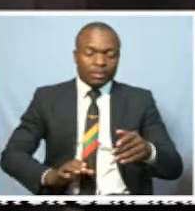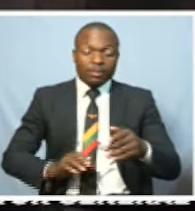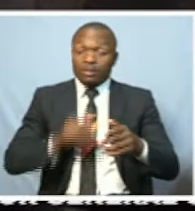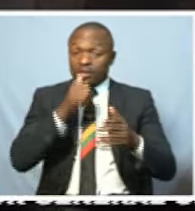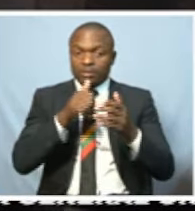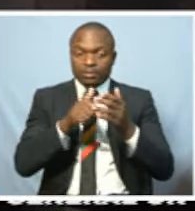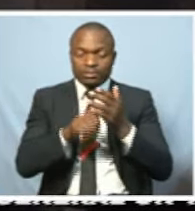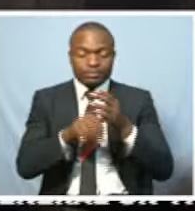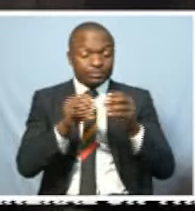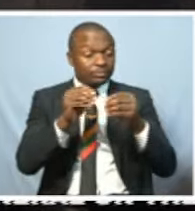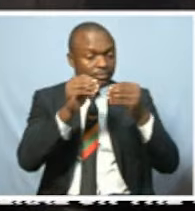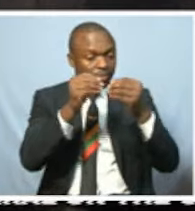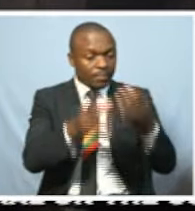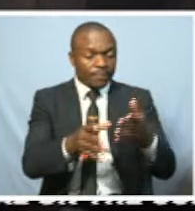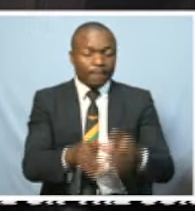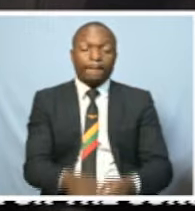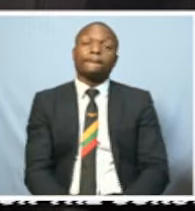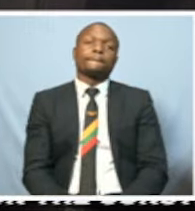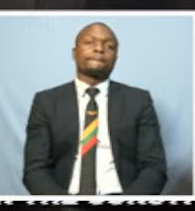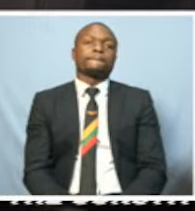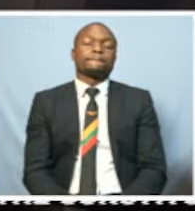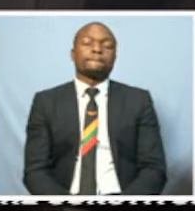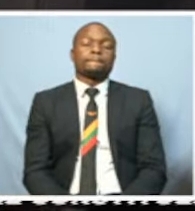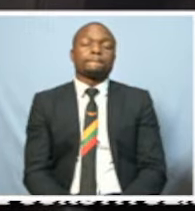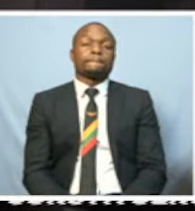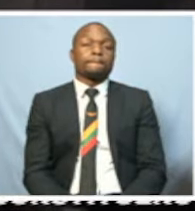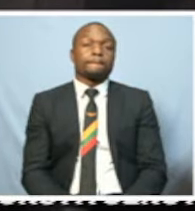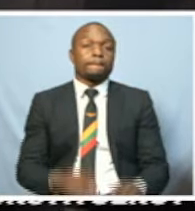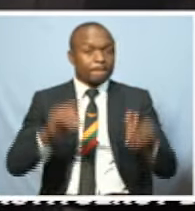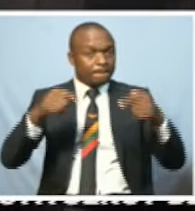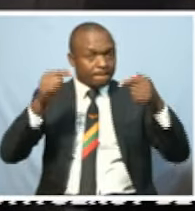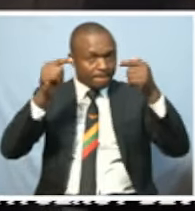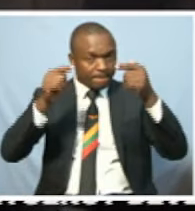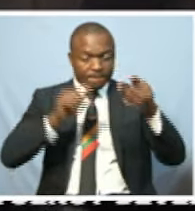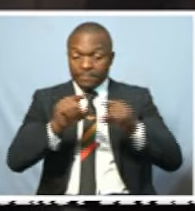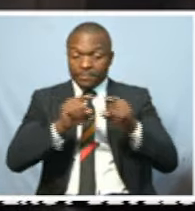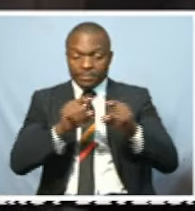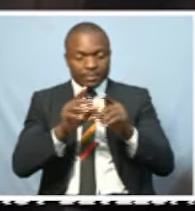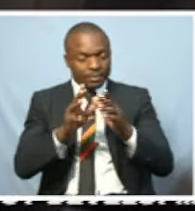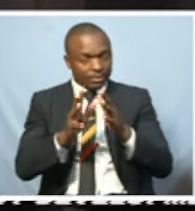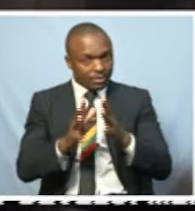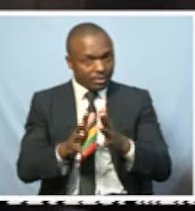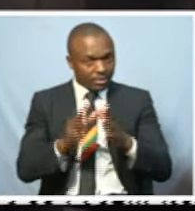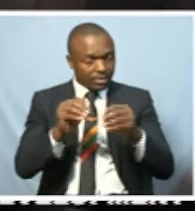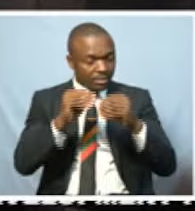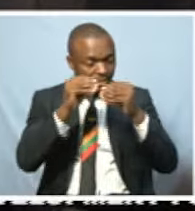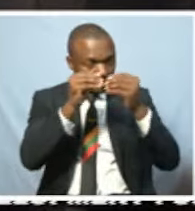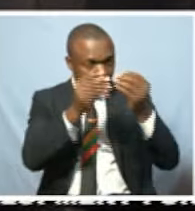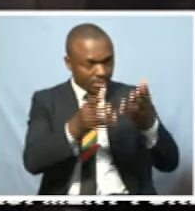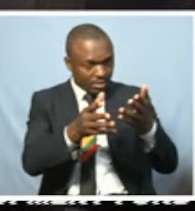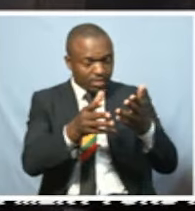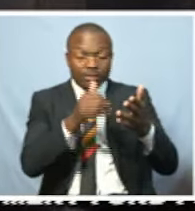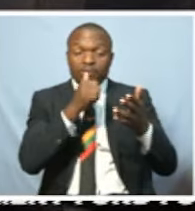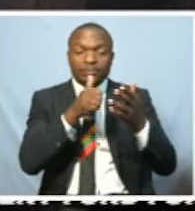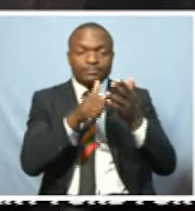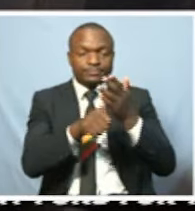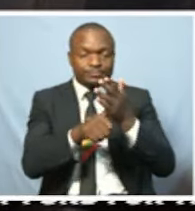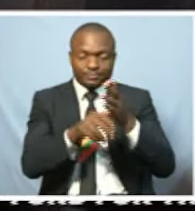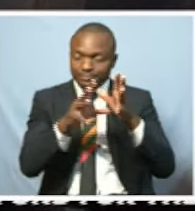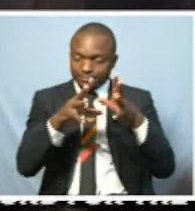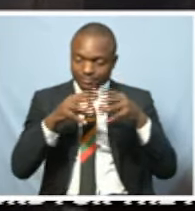Then the successful bidder gives a letter of